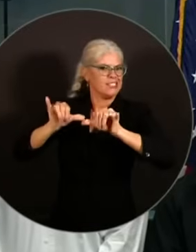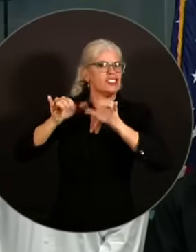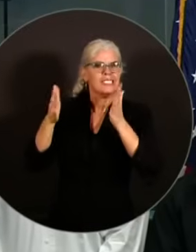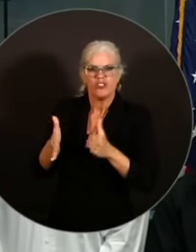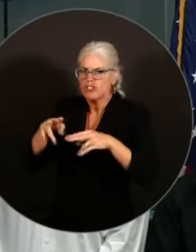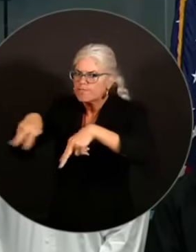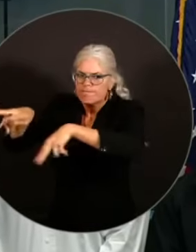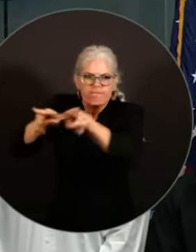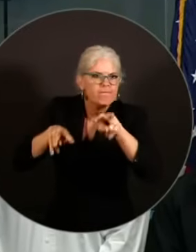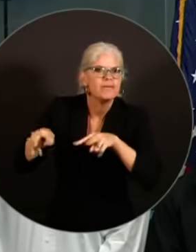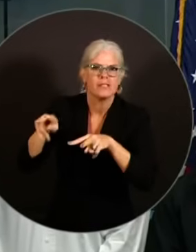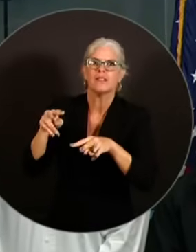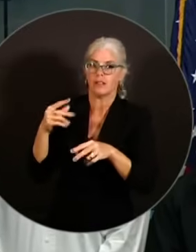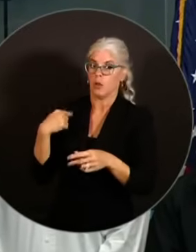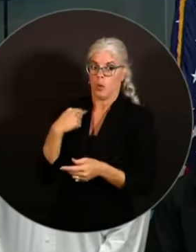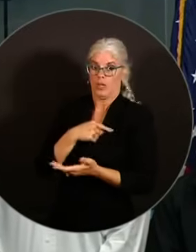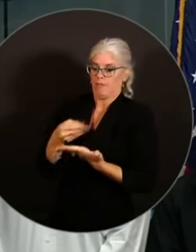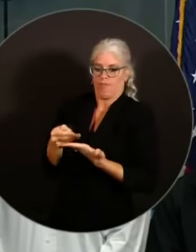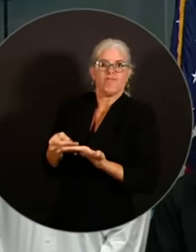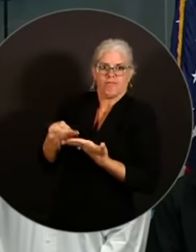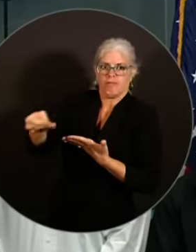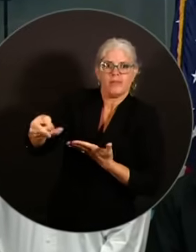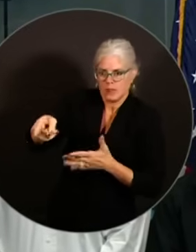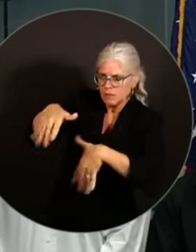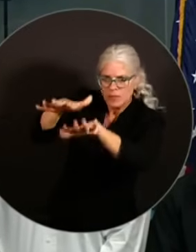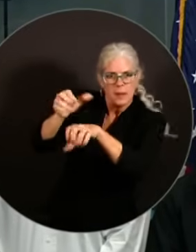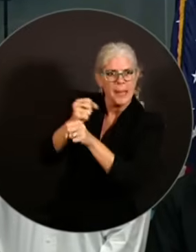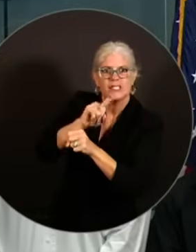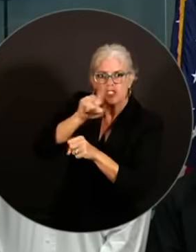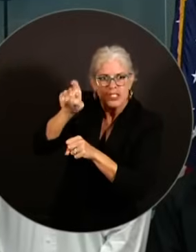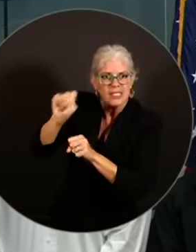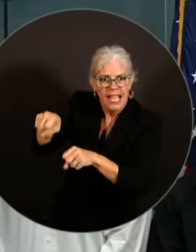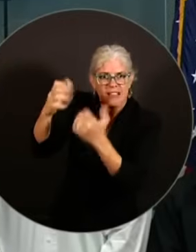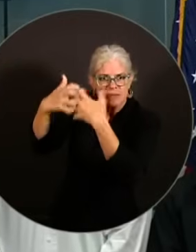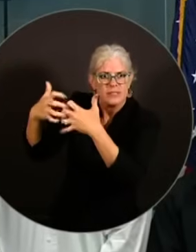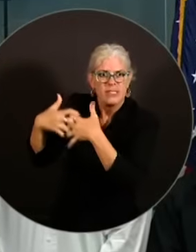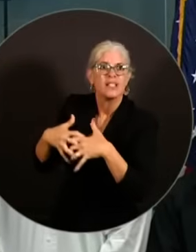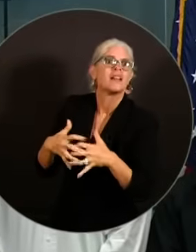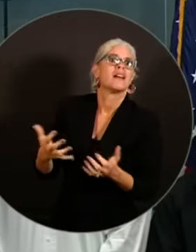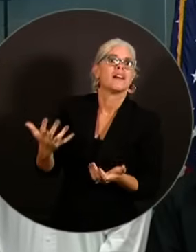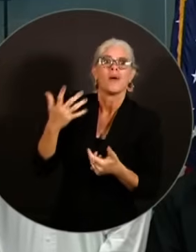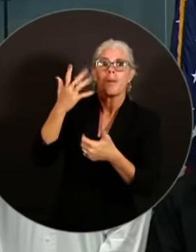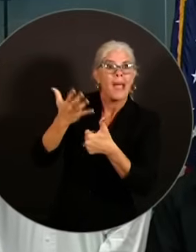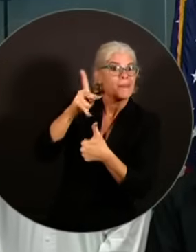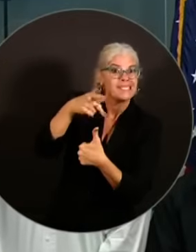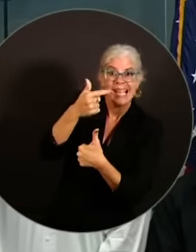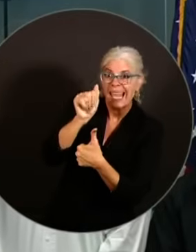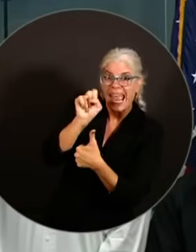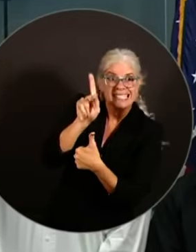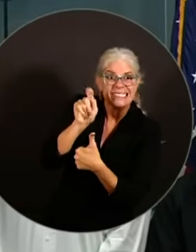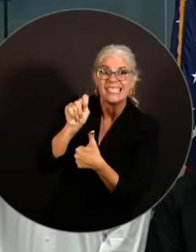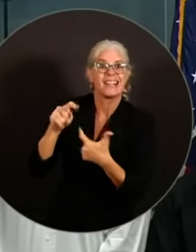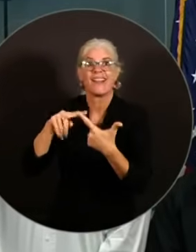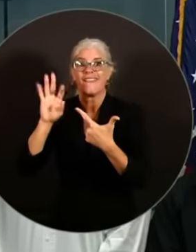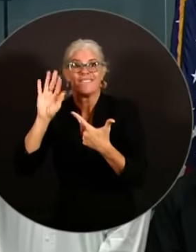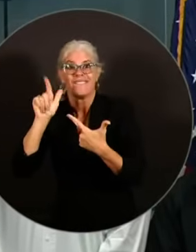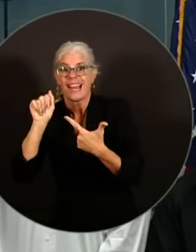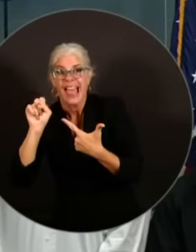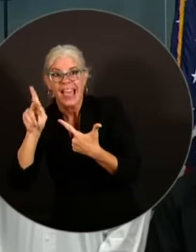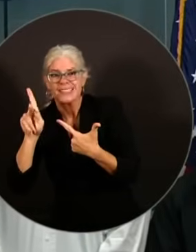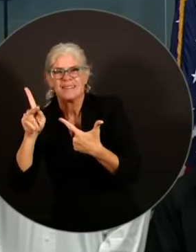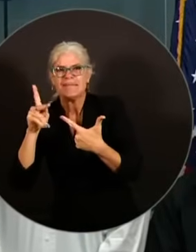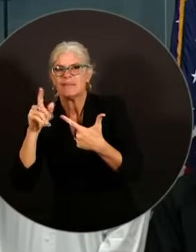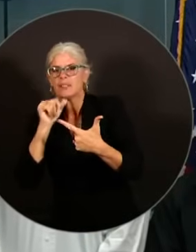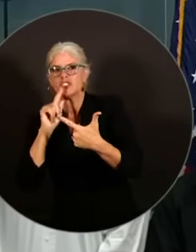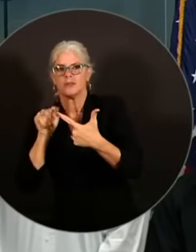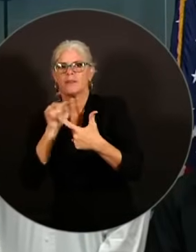our dime to be as helpful as we can. In one situation, it may be a gasket or a flange. In another situation, it may be a complete water main break. But